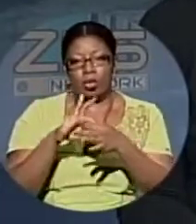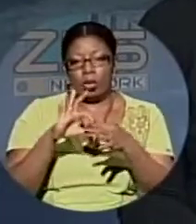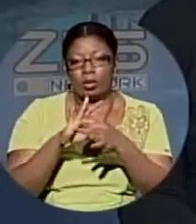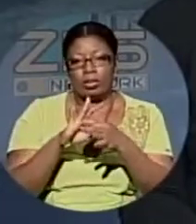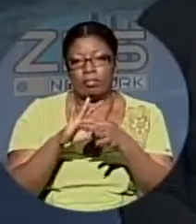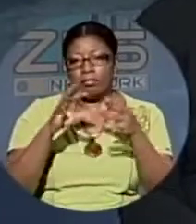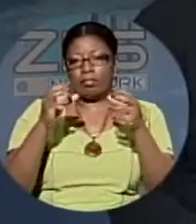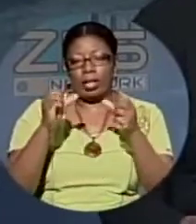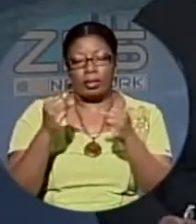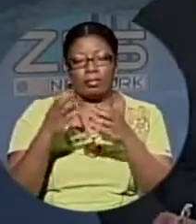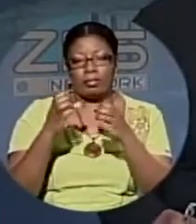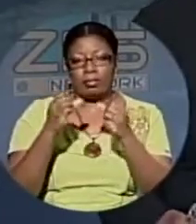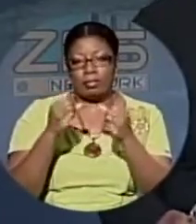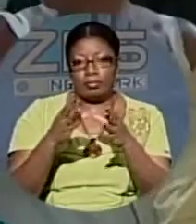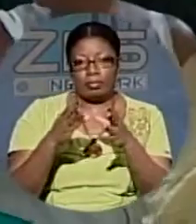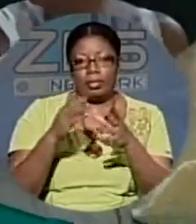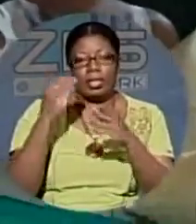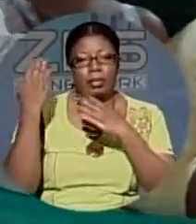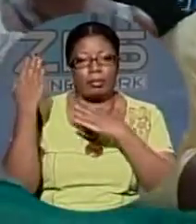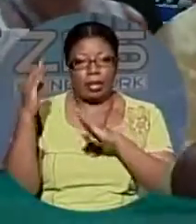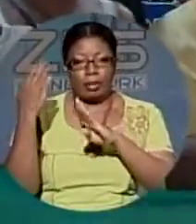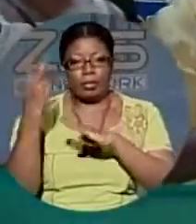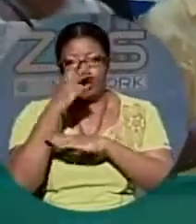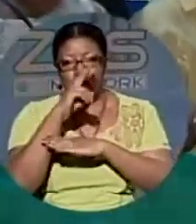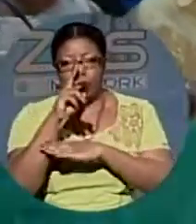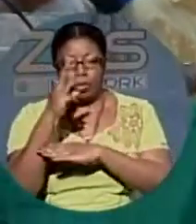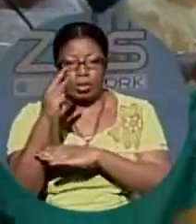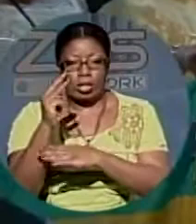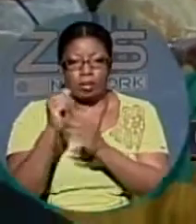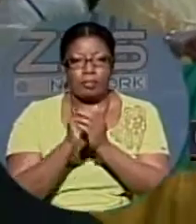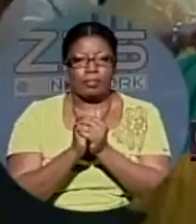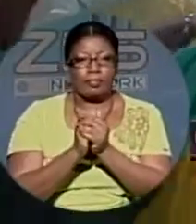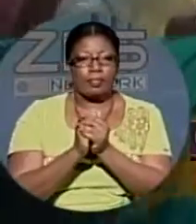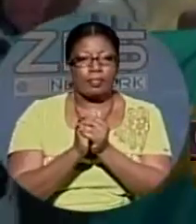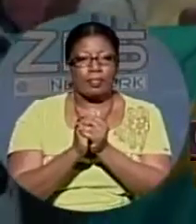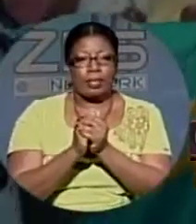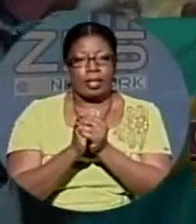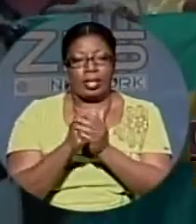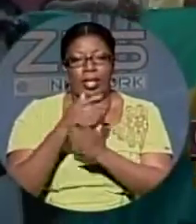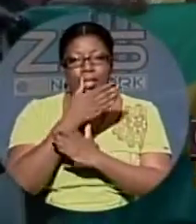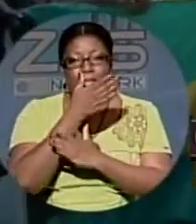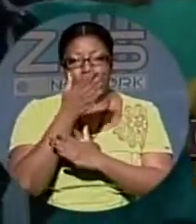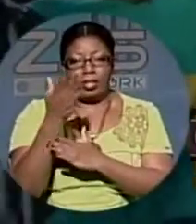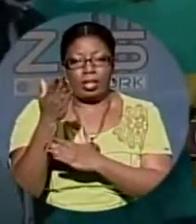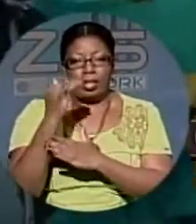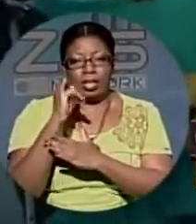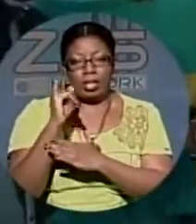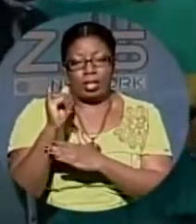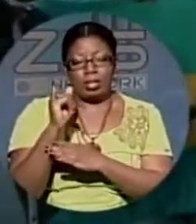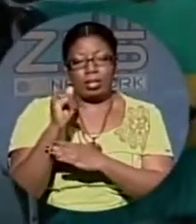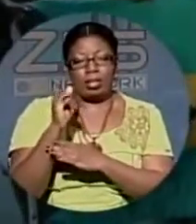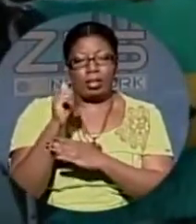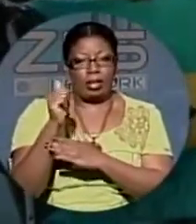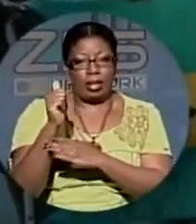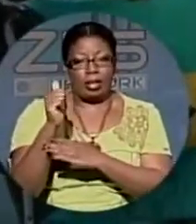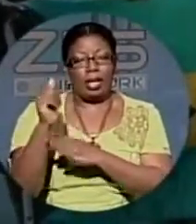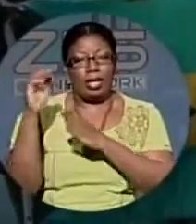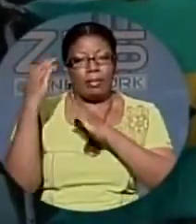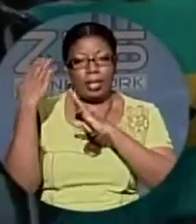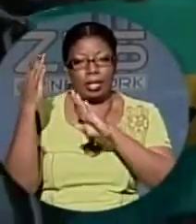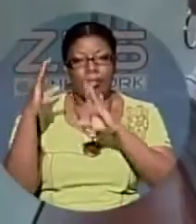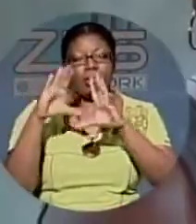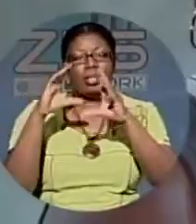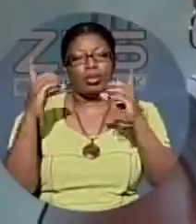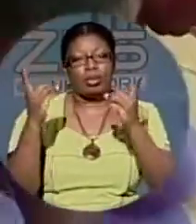of Bahamians. There was a Bahamian invasion. Family and supporters of Antoan Richardson letting those in Sun